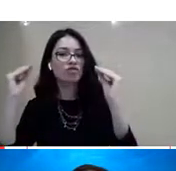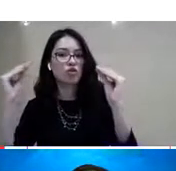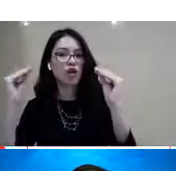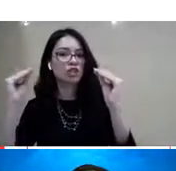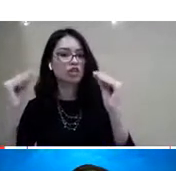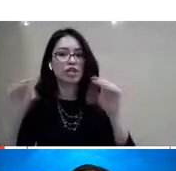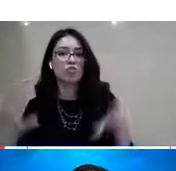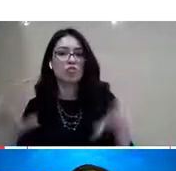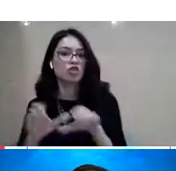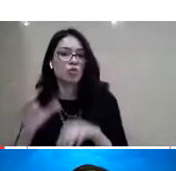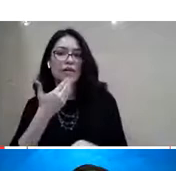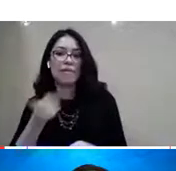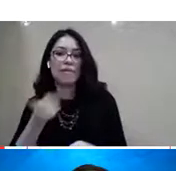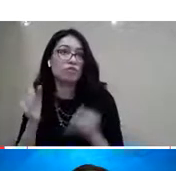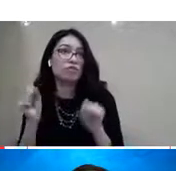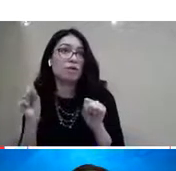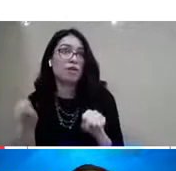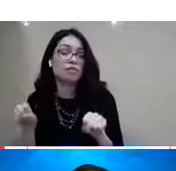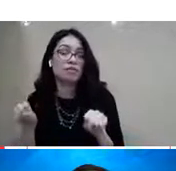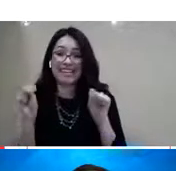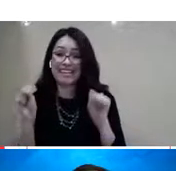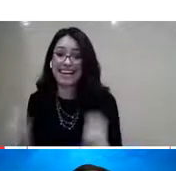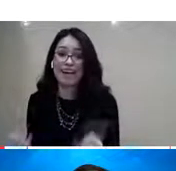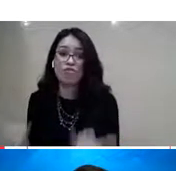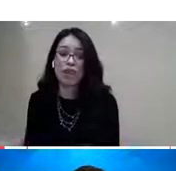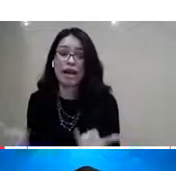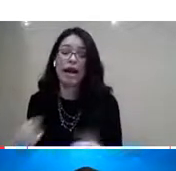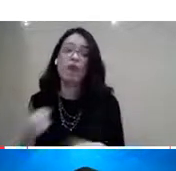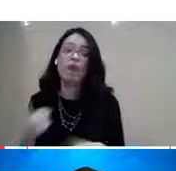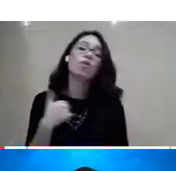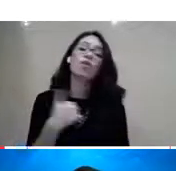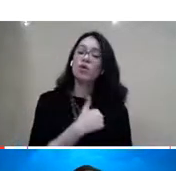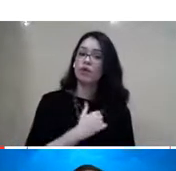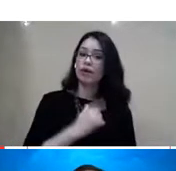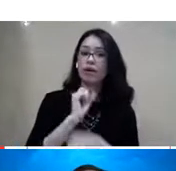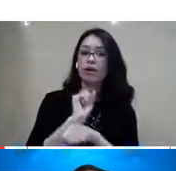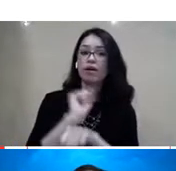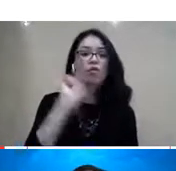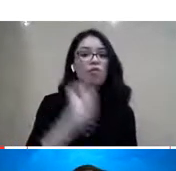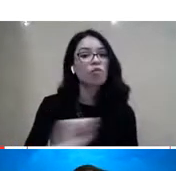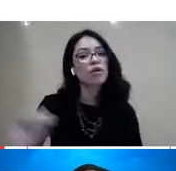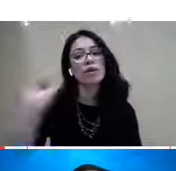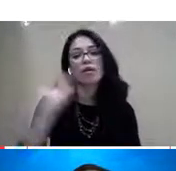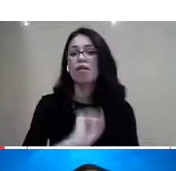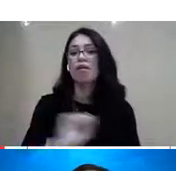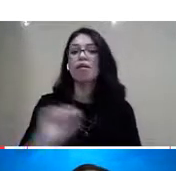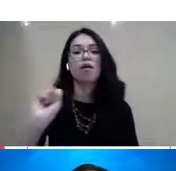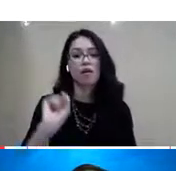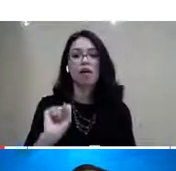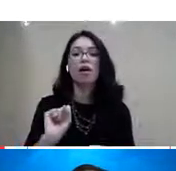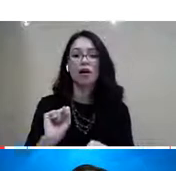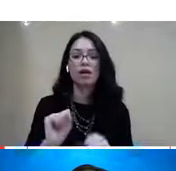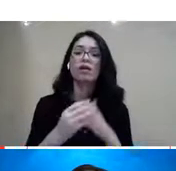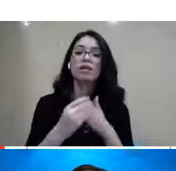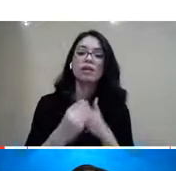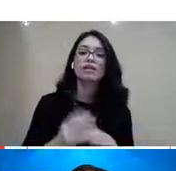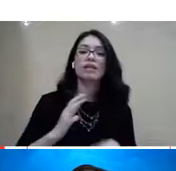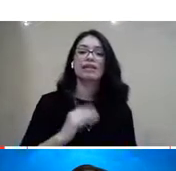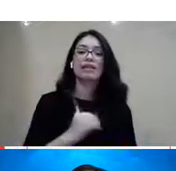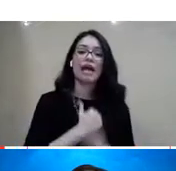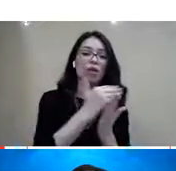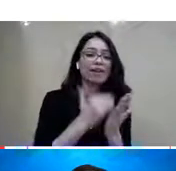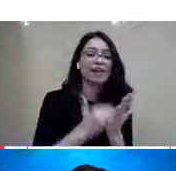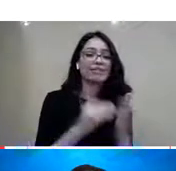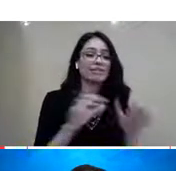now. We are working hard to leverage all lessons learned thus far to do the very best we can for every